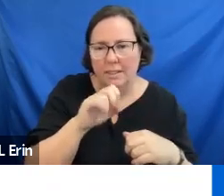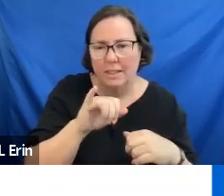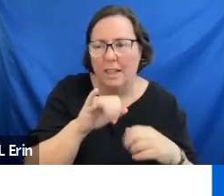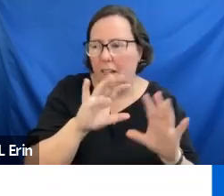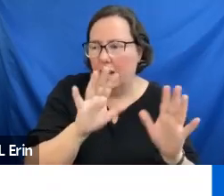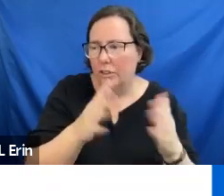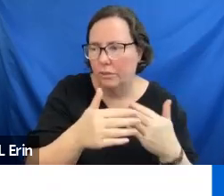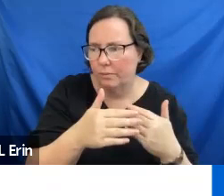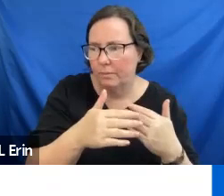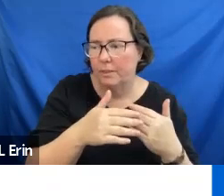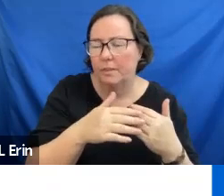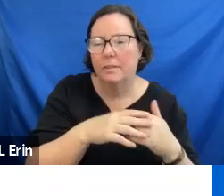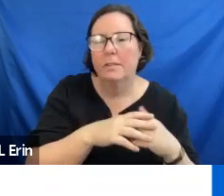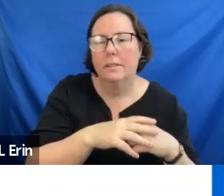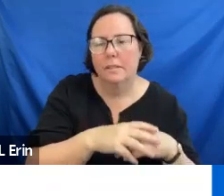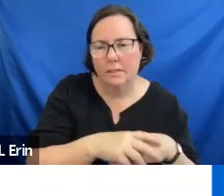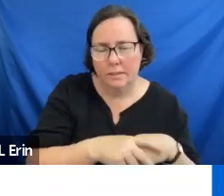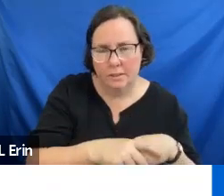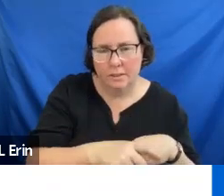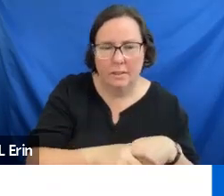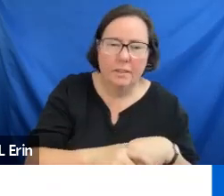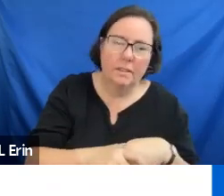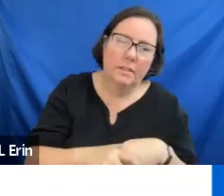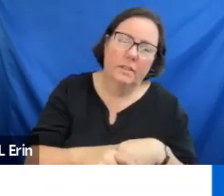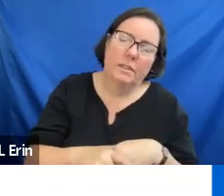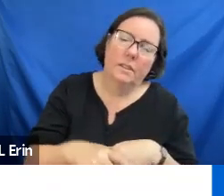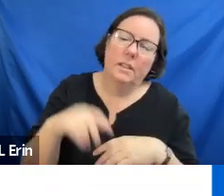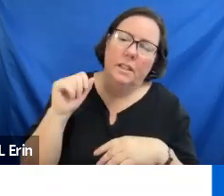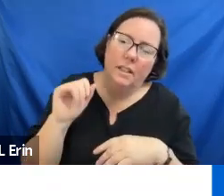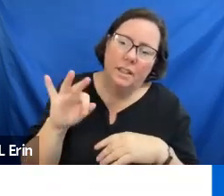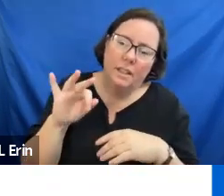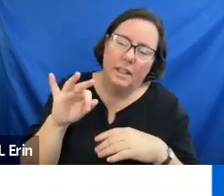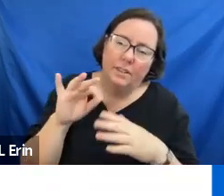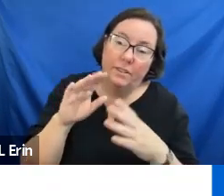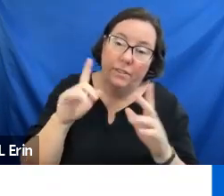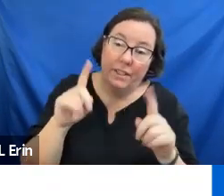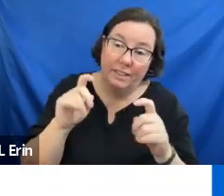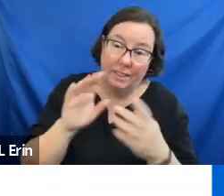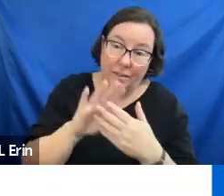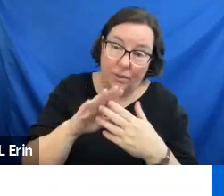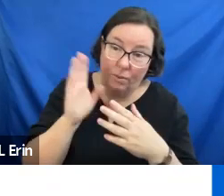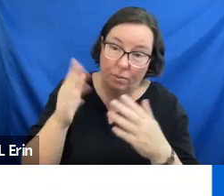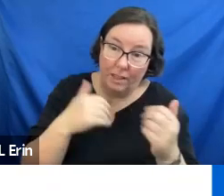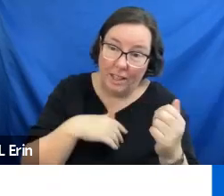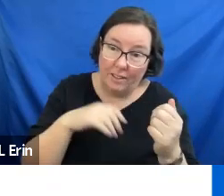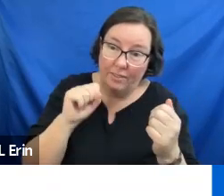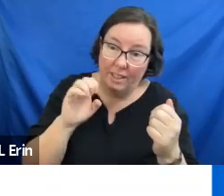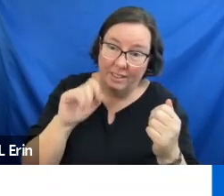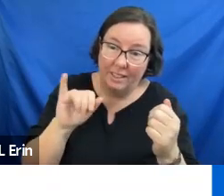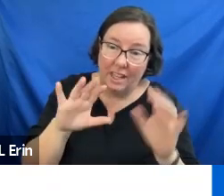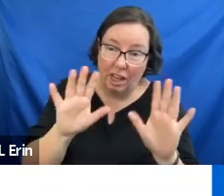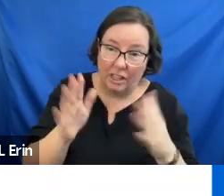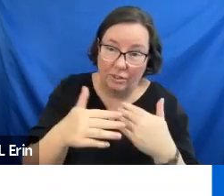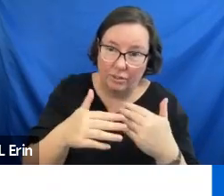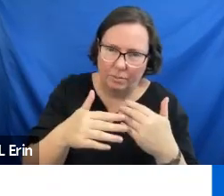And as far as I know, I don't know, I mean, I wonder if the exam schools are gonna have like SCI classrooms. How are they gonna